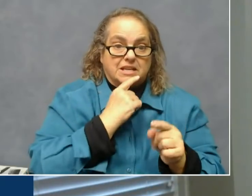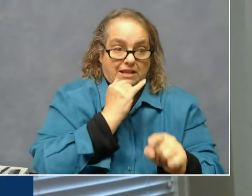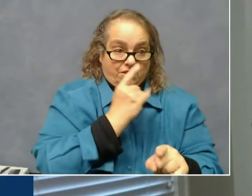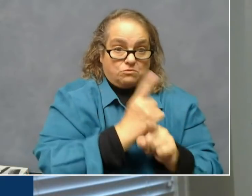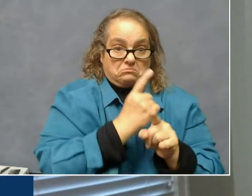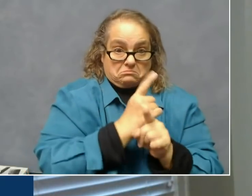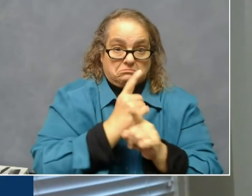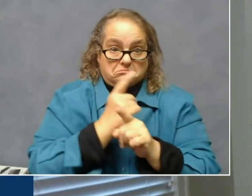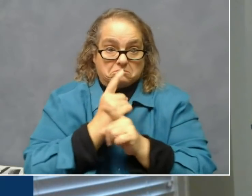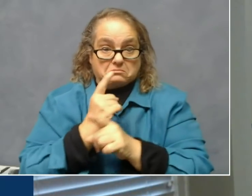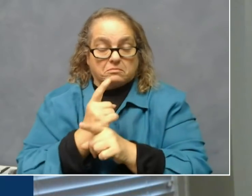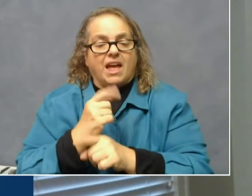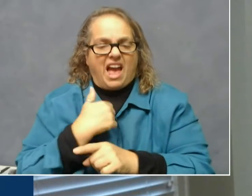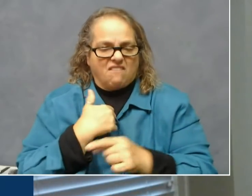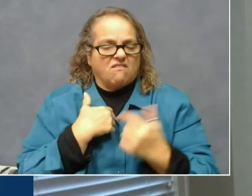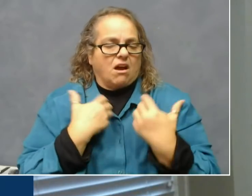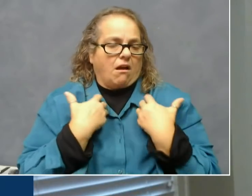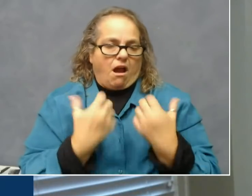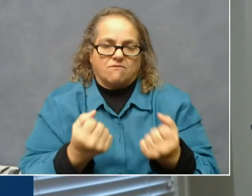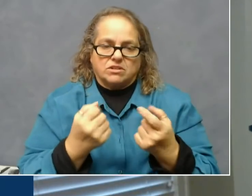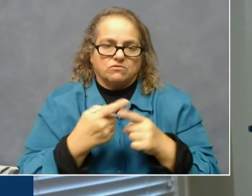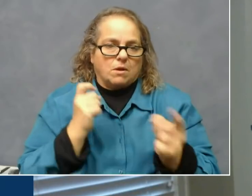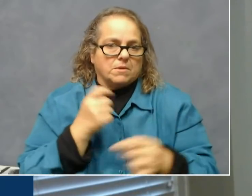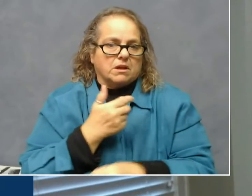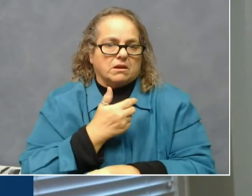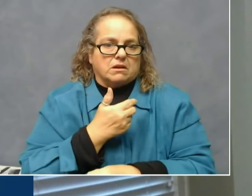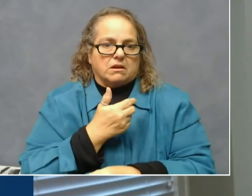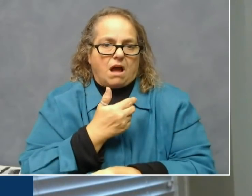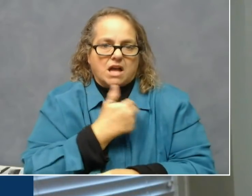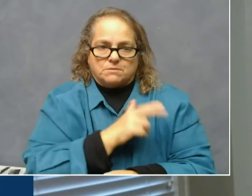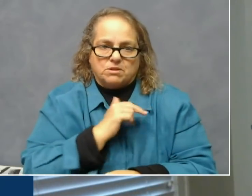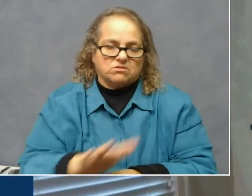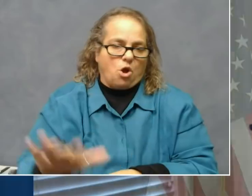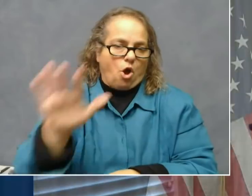the hospitals across the state that they'll be able to do this.